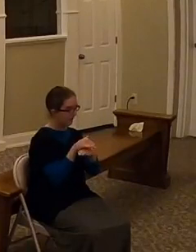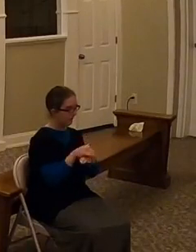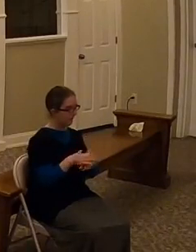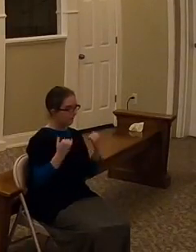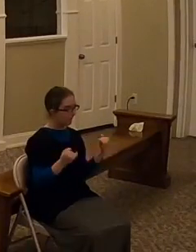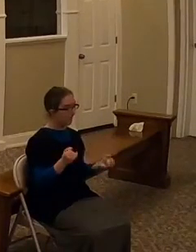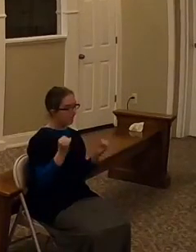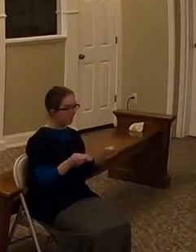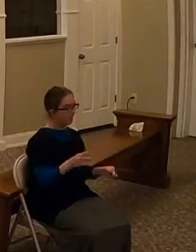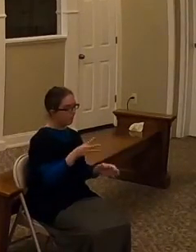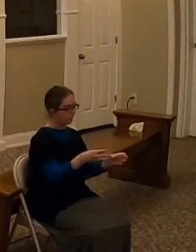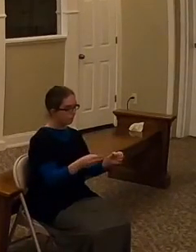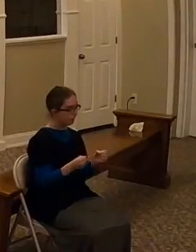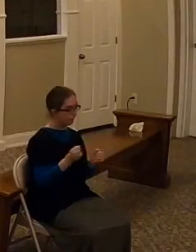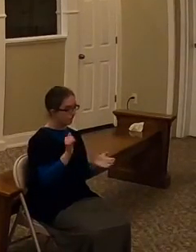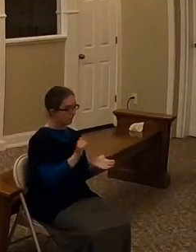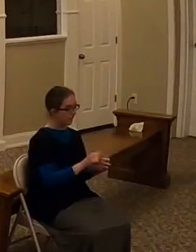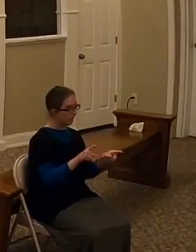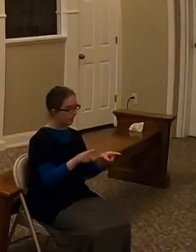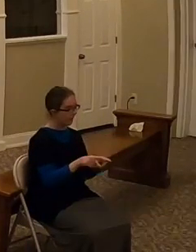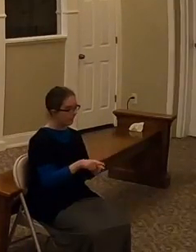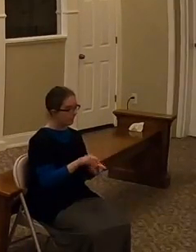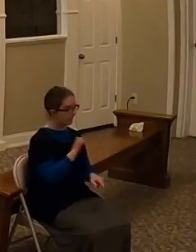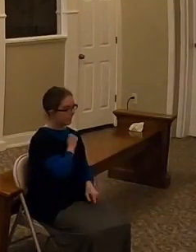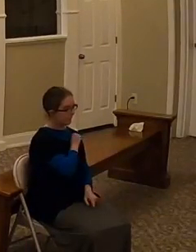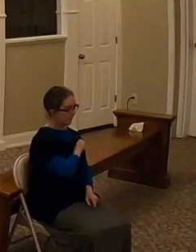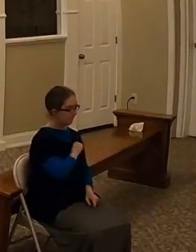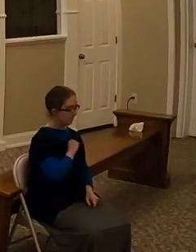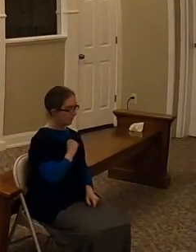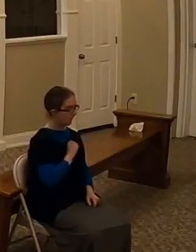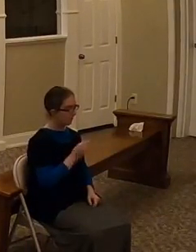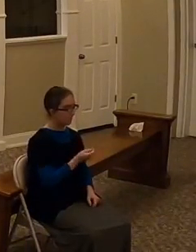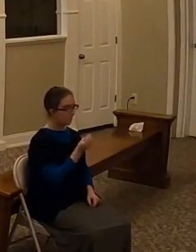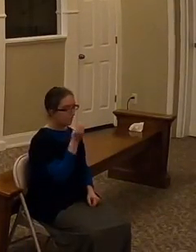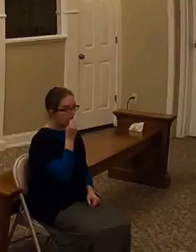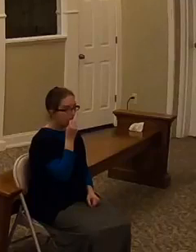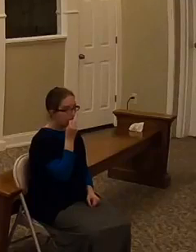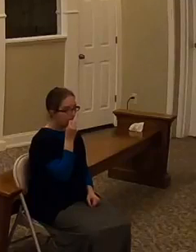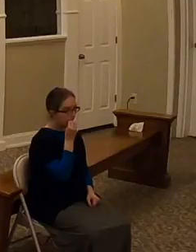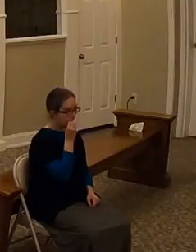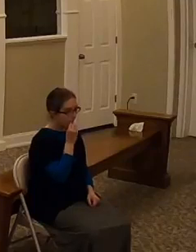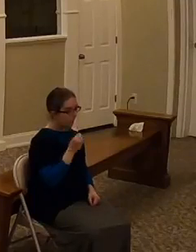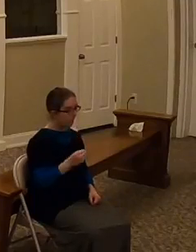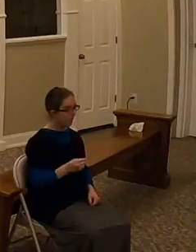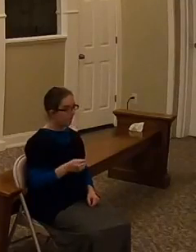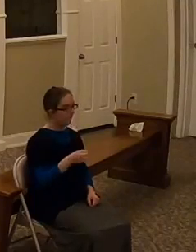Yes. Now, if you took that same kind of attitude toward eating your regular food,